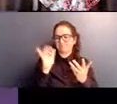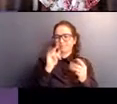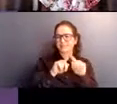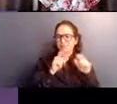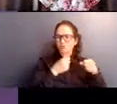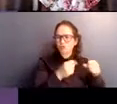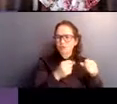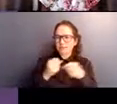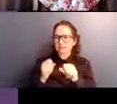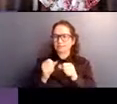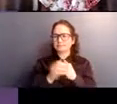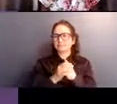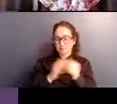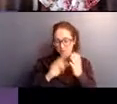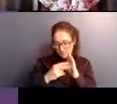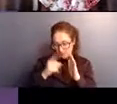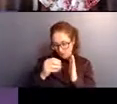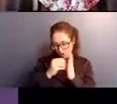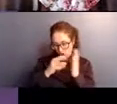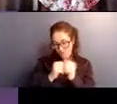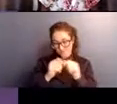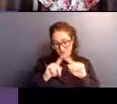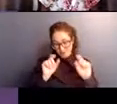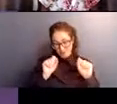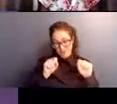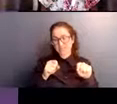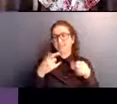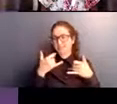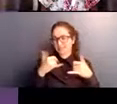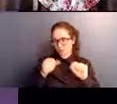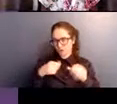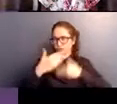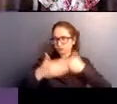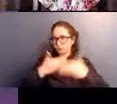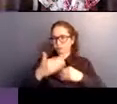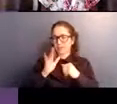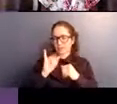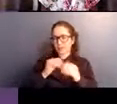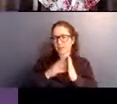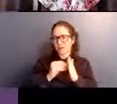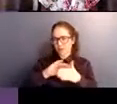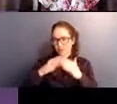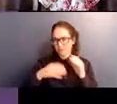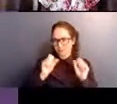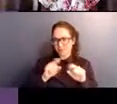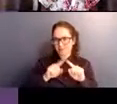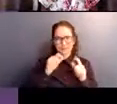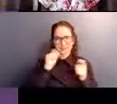strategies so that a student with a differing ability can perform the learning outcome. But you don't change that learning